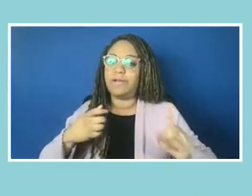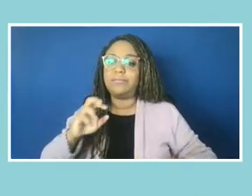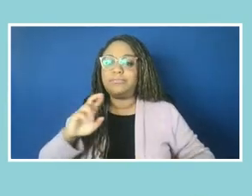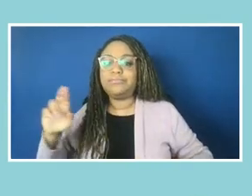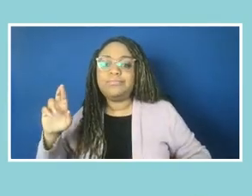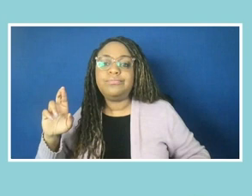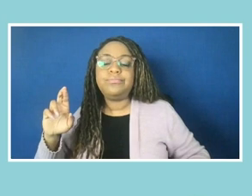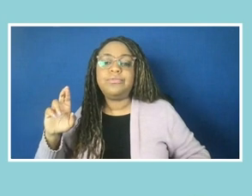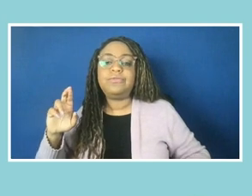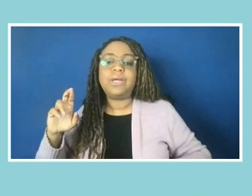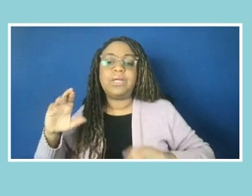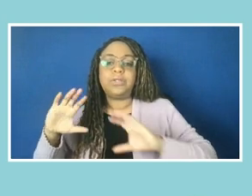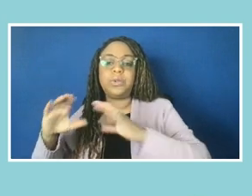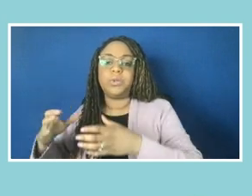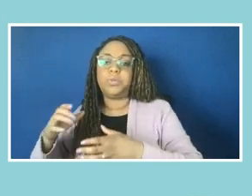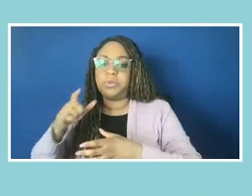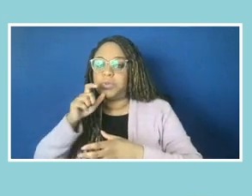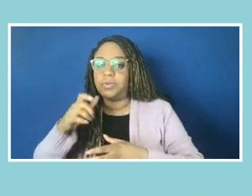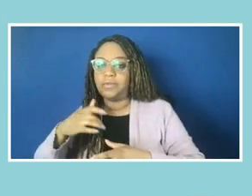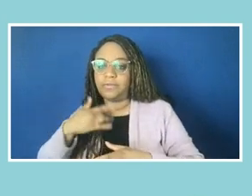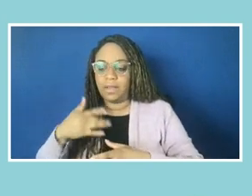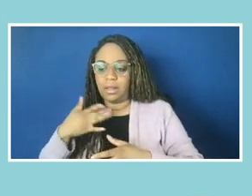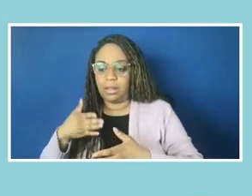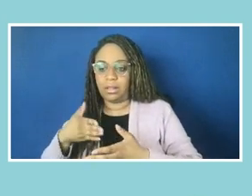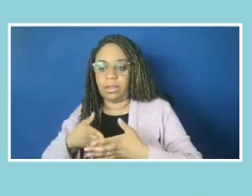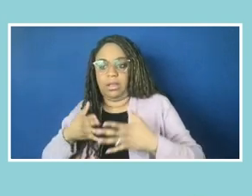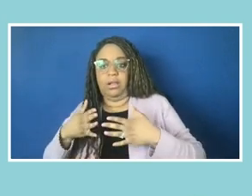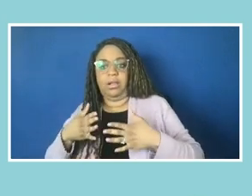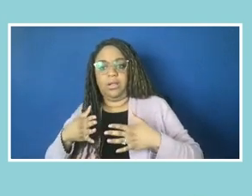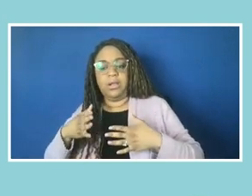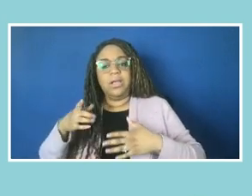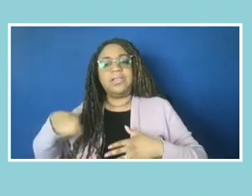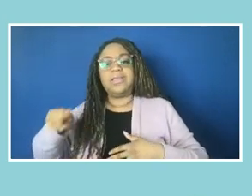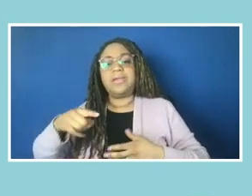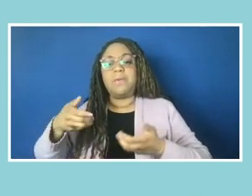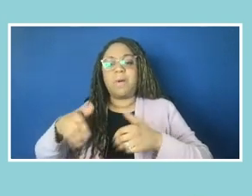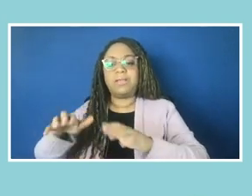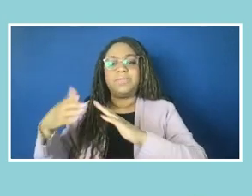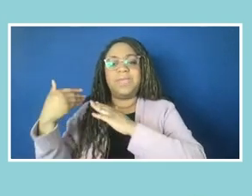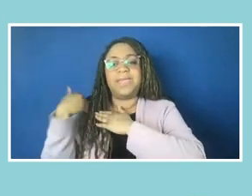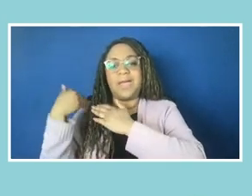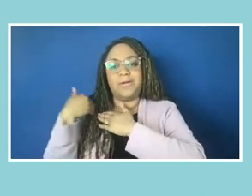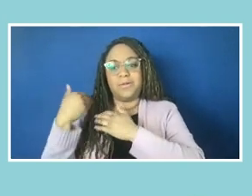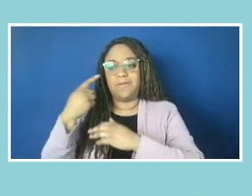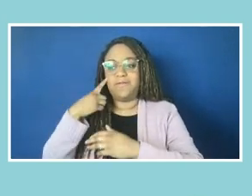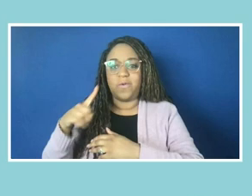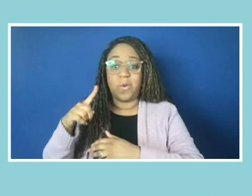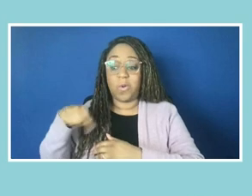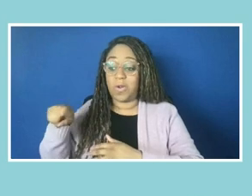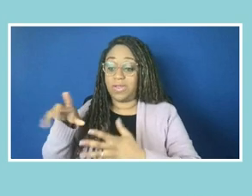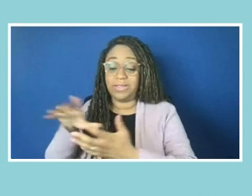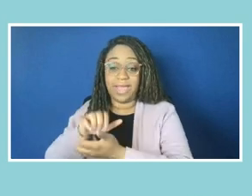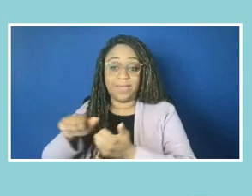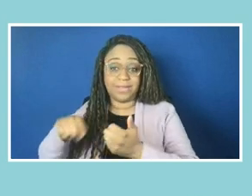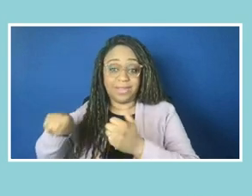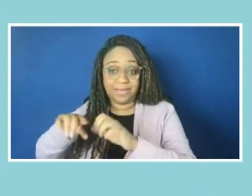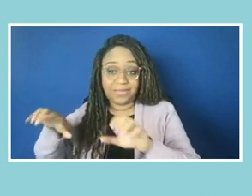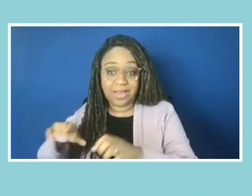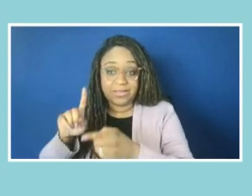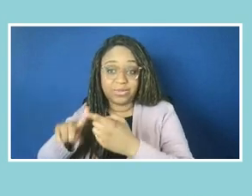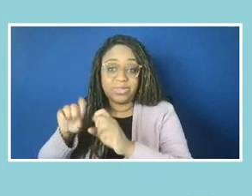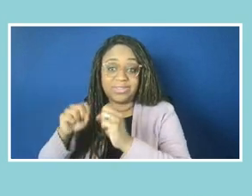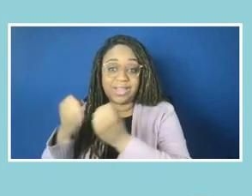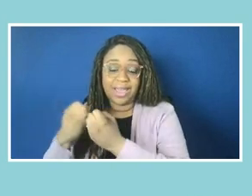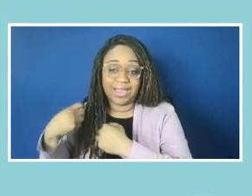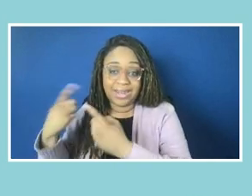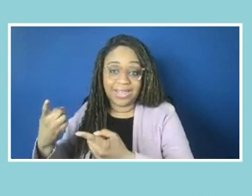not want to be held accountable for the damage that they do to a society. I think it's I think somebody put it